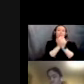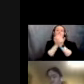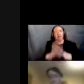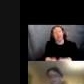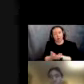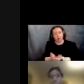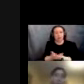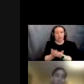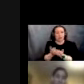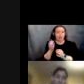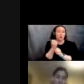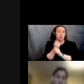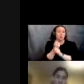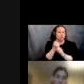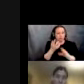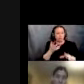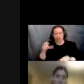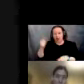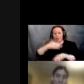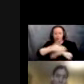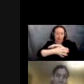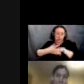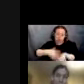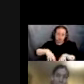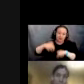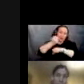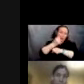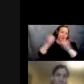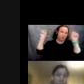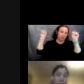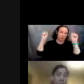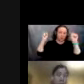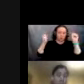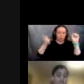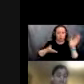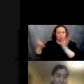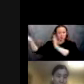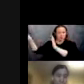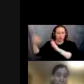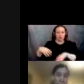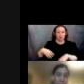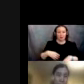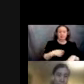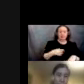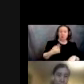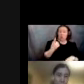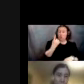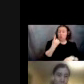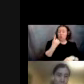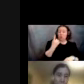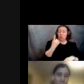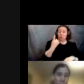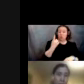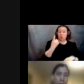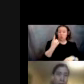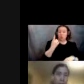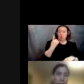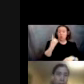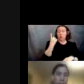rescued by various countries. And one of them was some fishermen